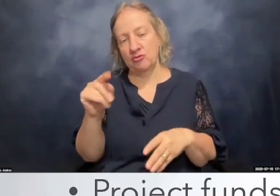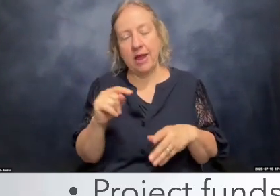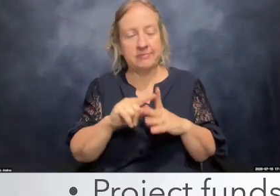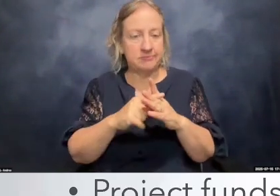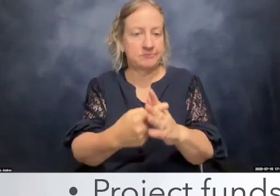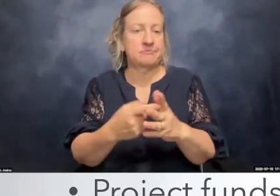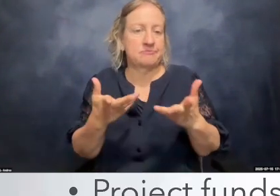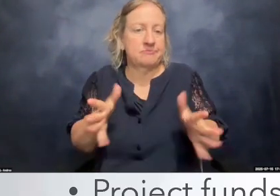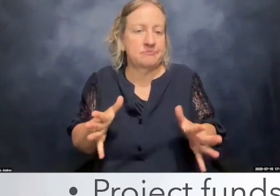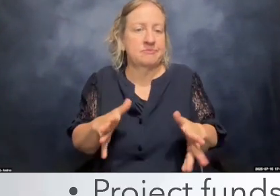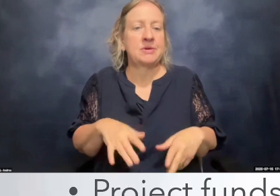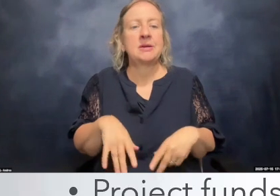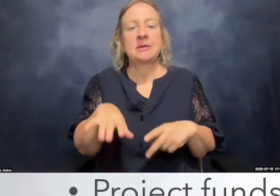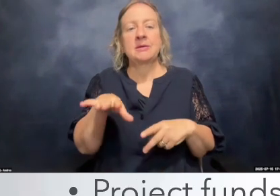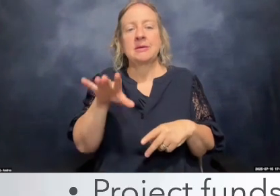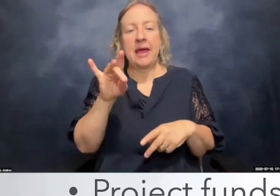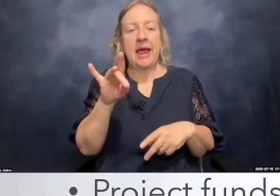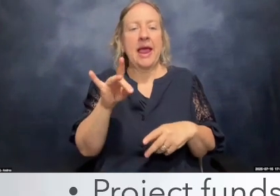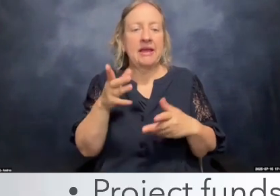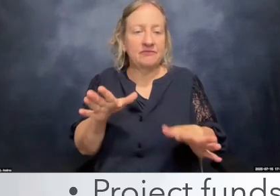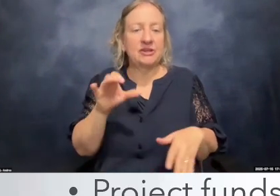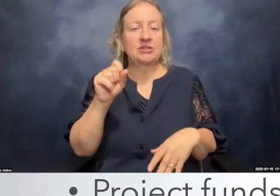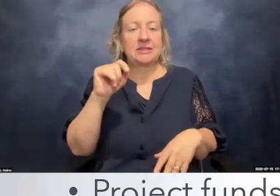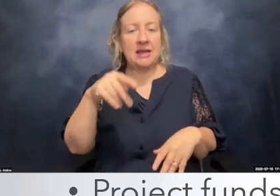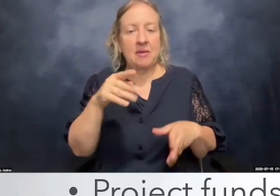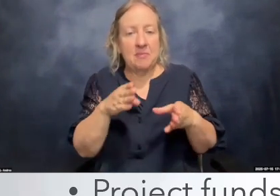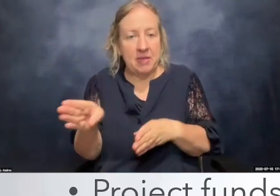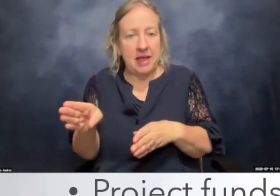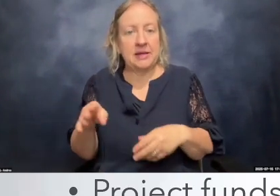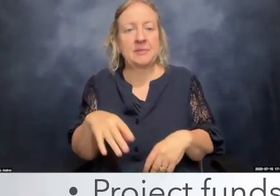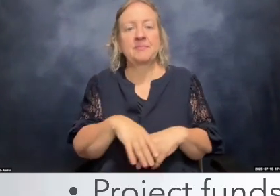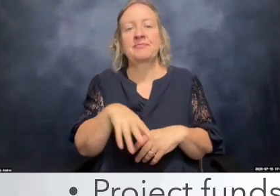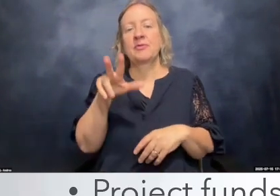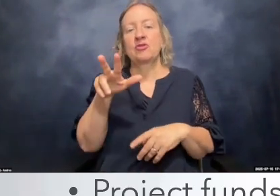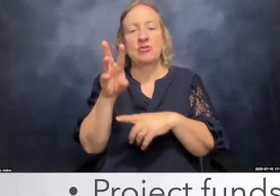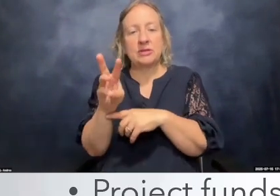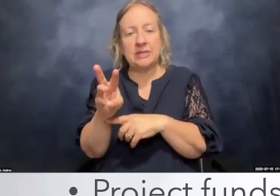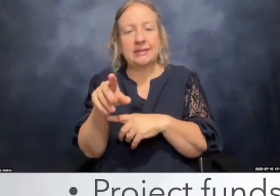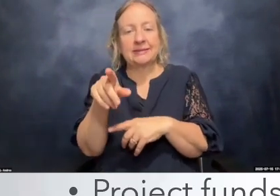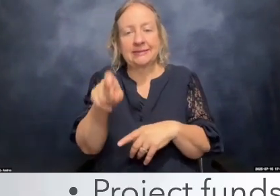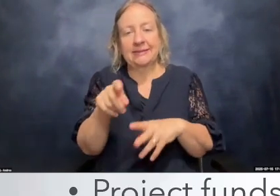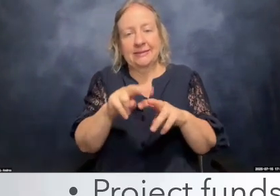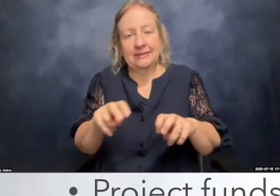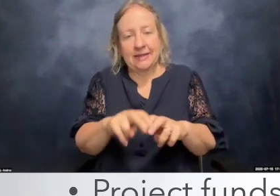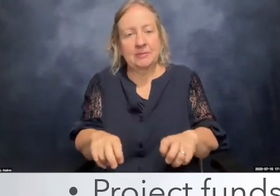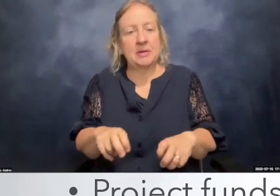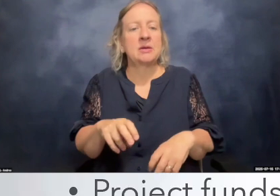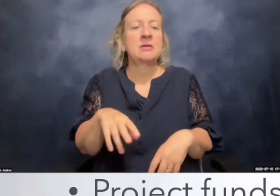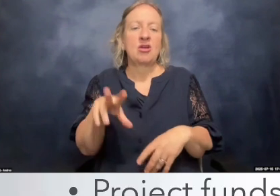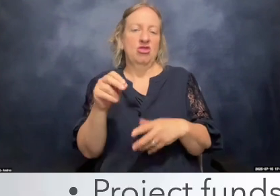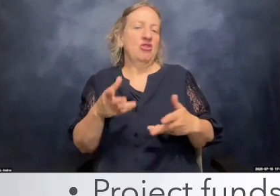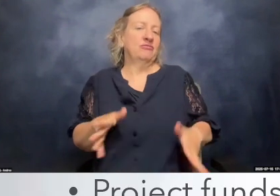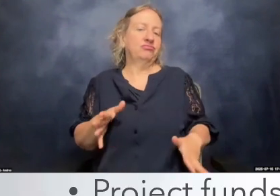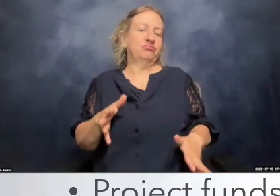grants, and 36 needs assessments funded through CMO, 30 of which are now complete. Planning